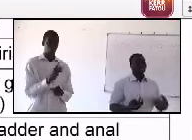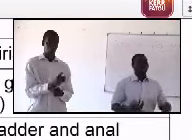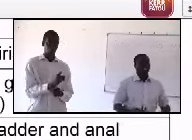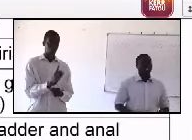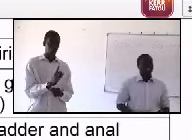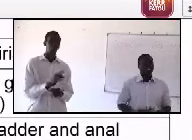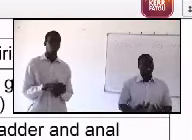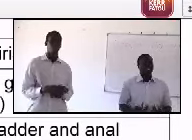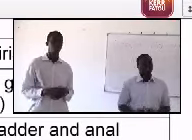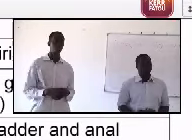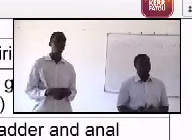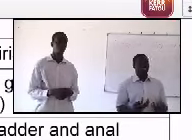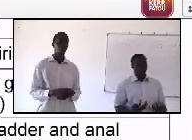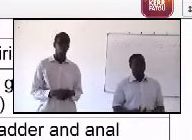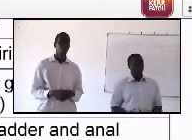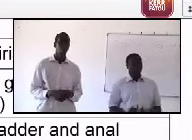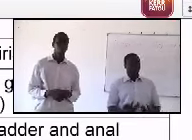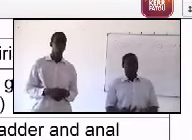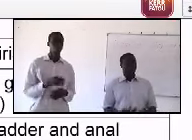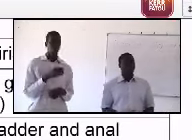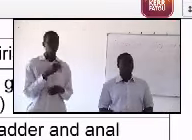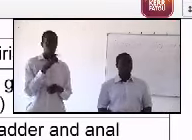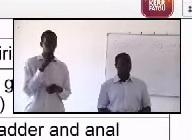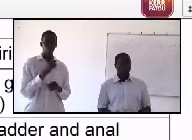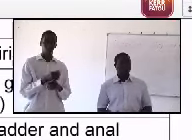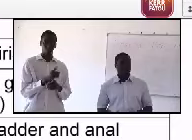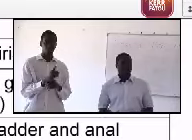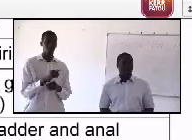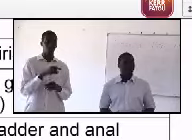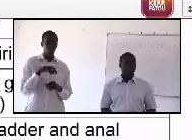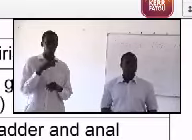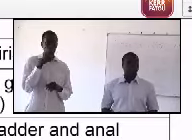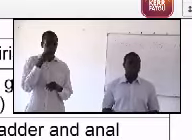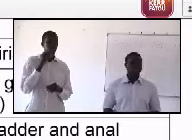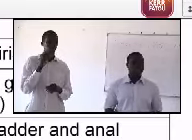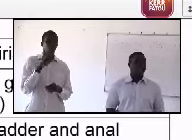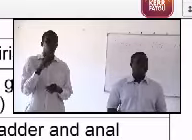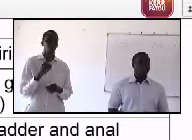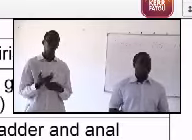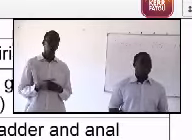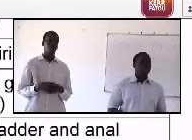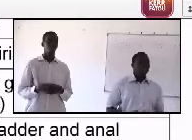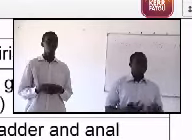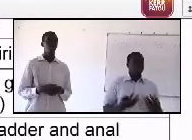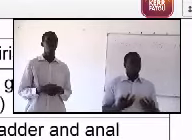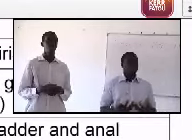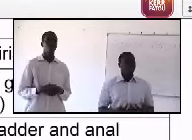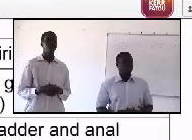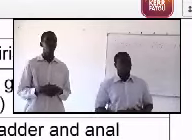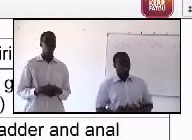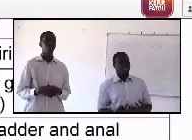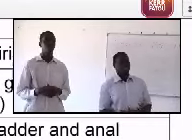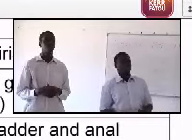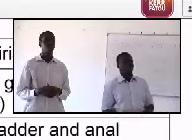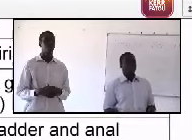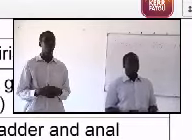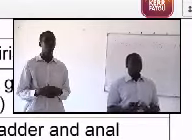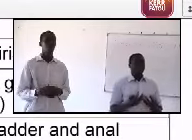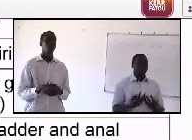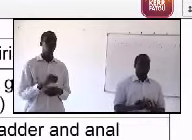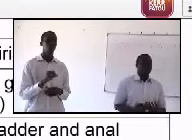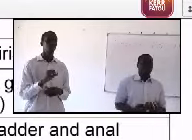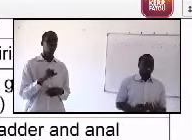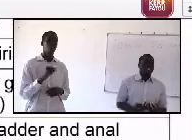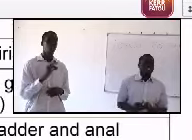ejaculation. Okay, it what induces ejaculation. Ejaculation is the release of the sperm into the female reproductive organ.